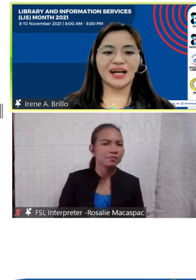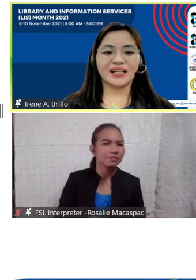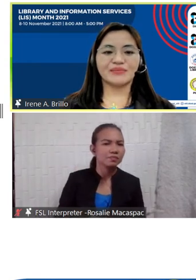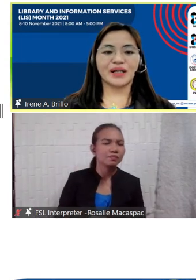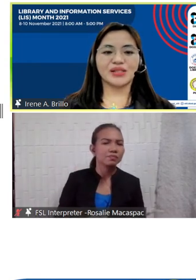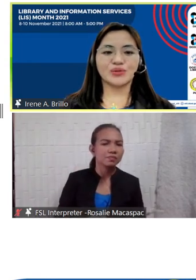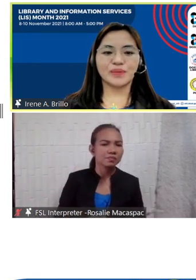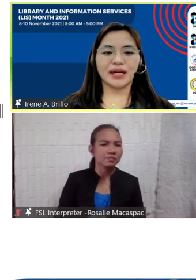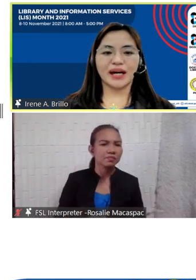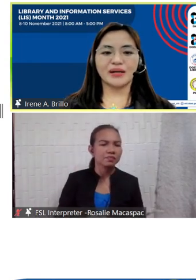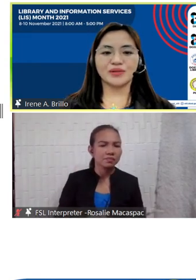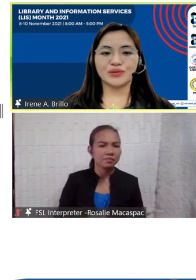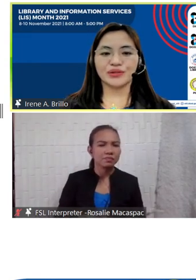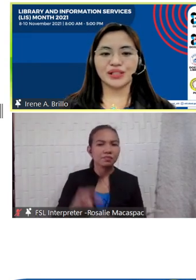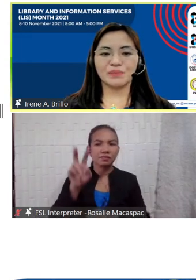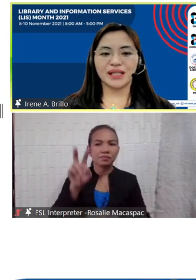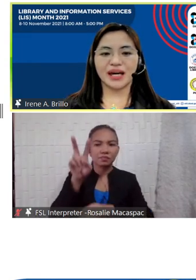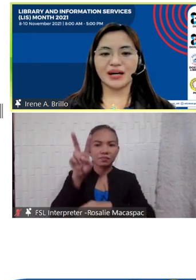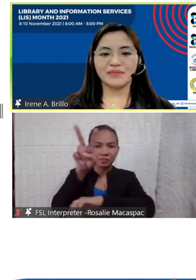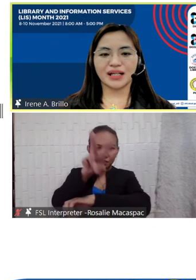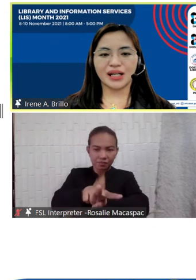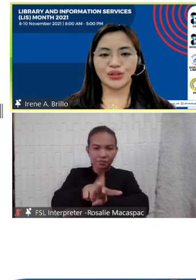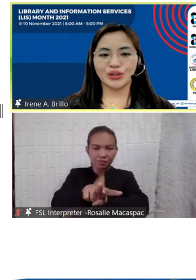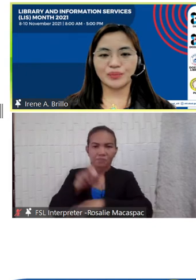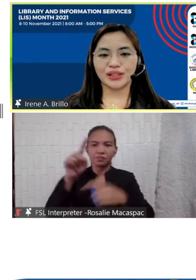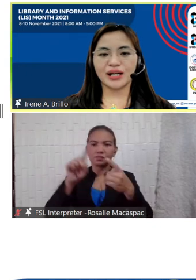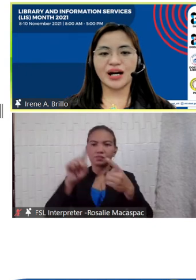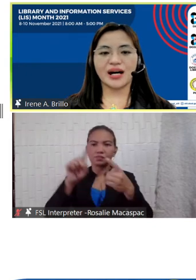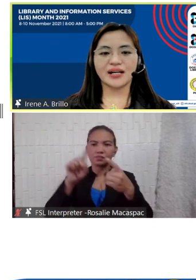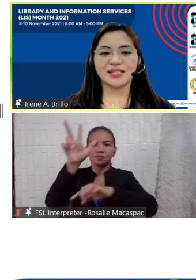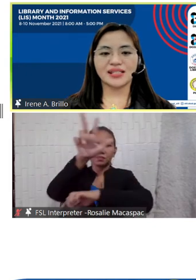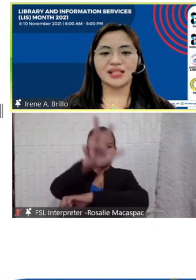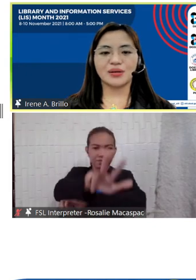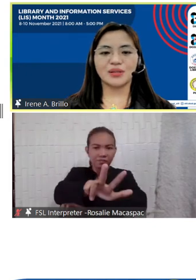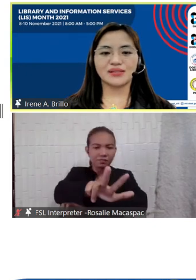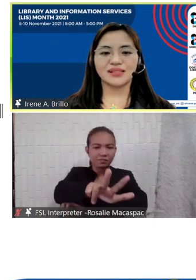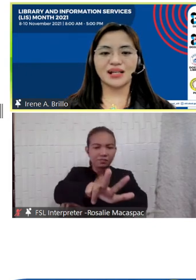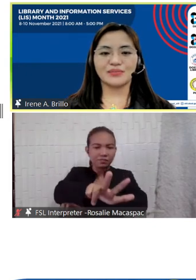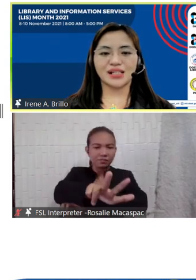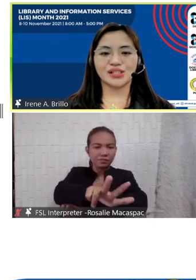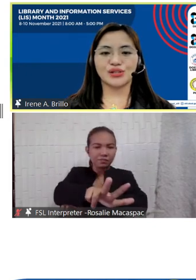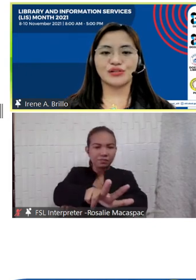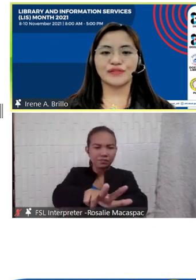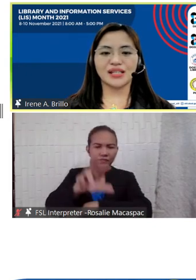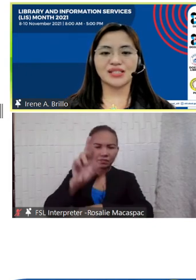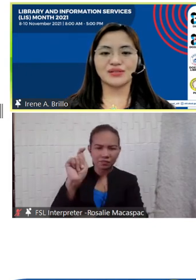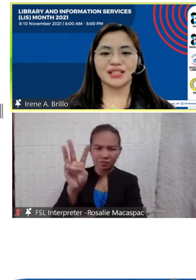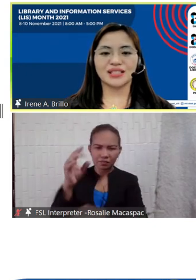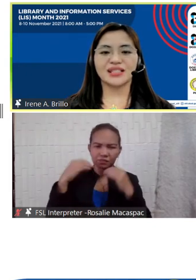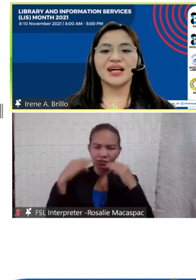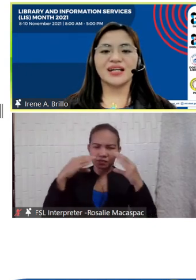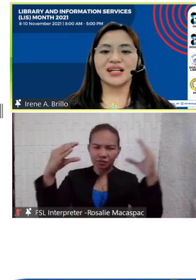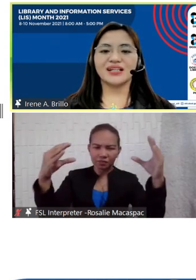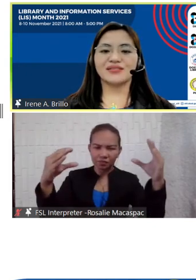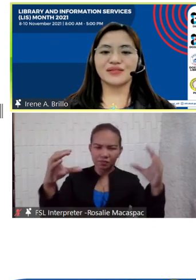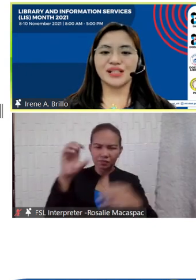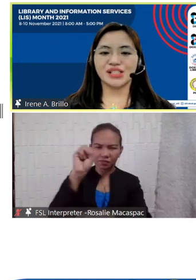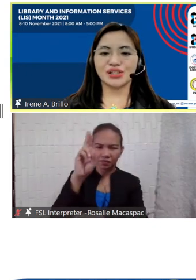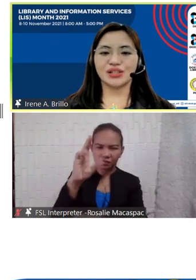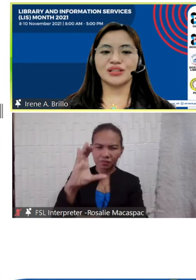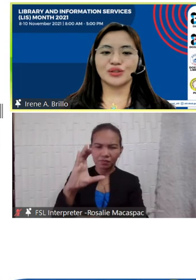Ayan. And then, by 2 p.m. to 3 p.m., magkakaroon po ng RSTW Celebration of SUCs